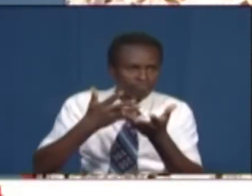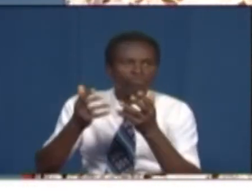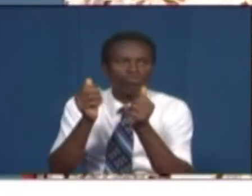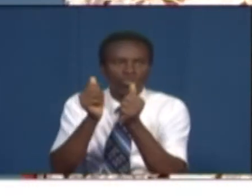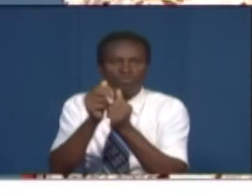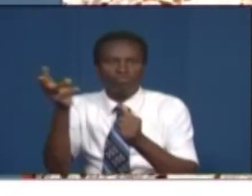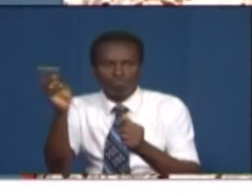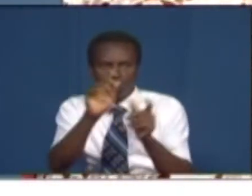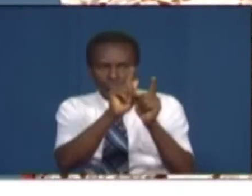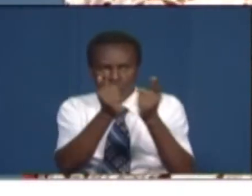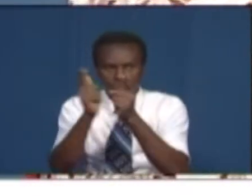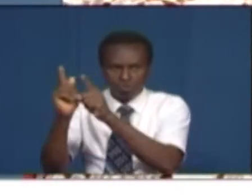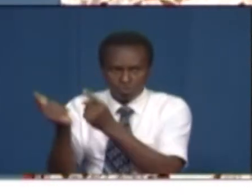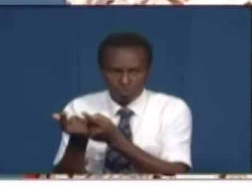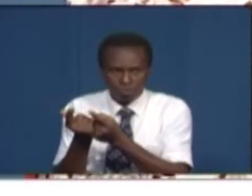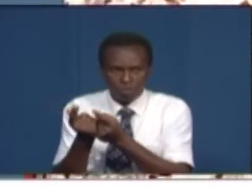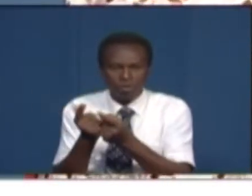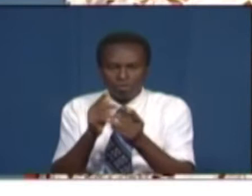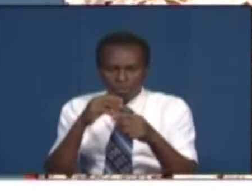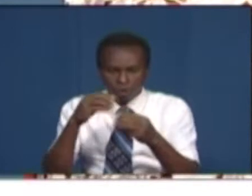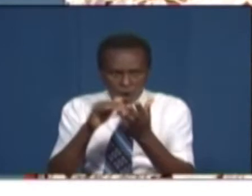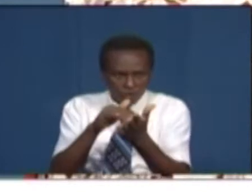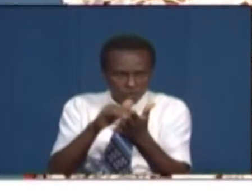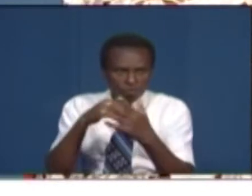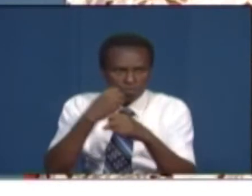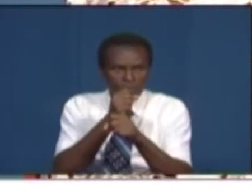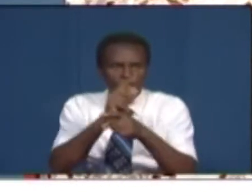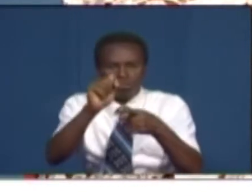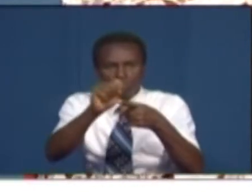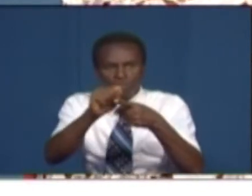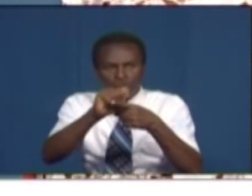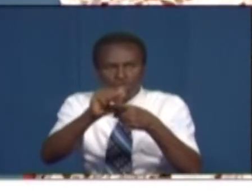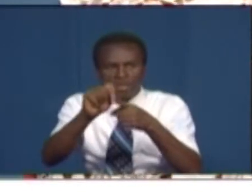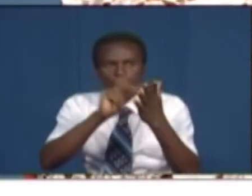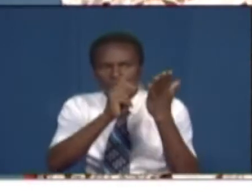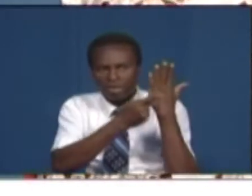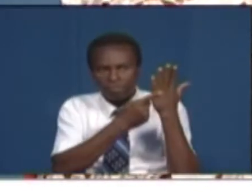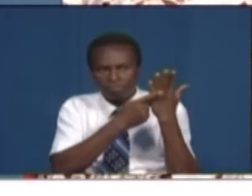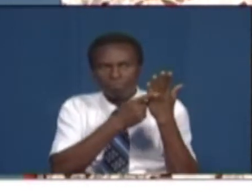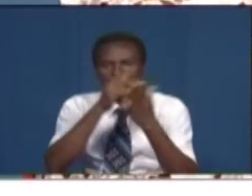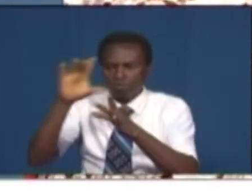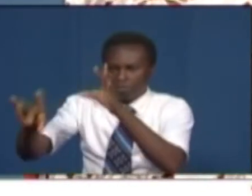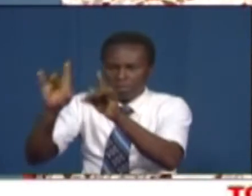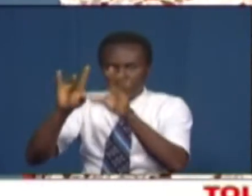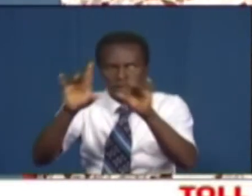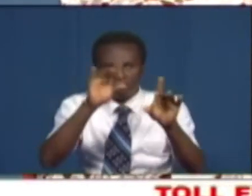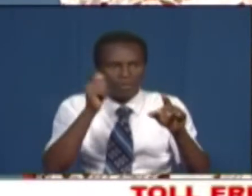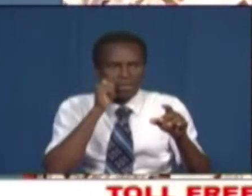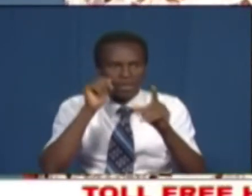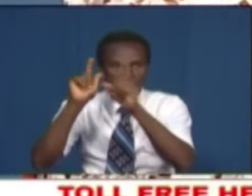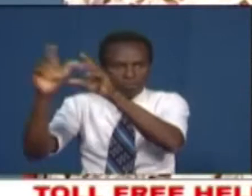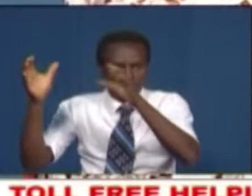is to take the women to training programs. I call it nutrition and innovative training, which I started last